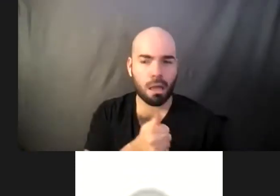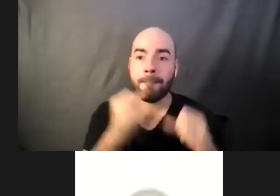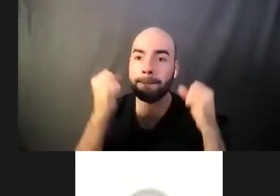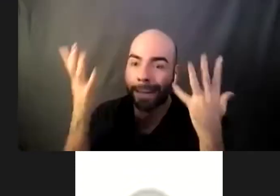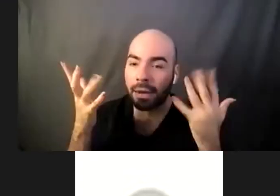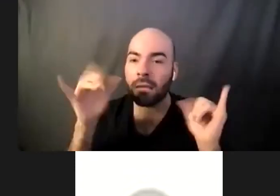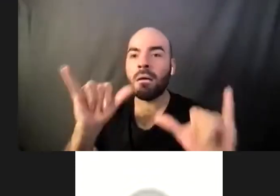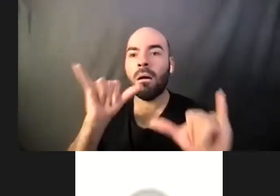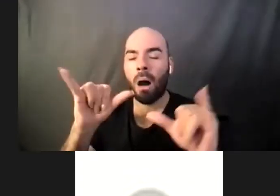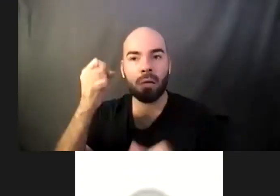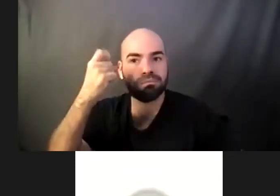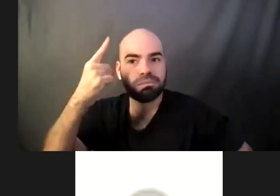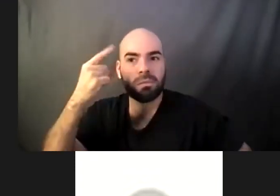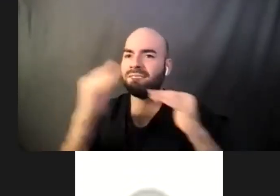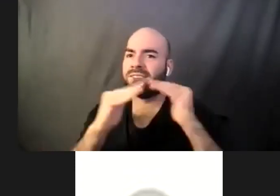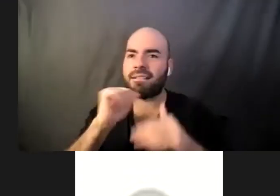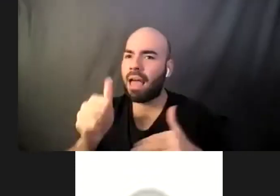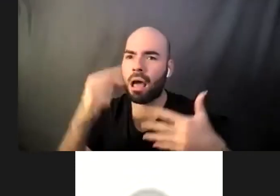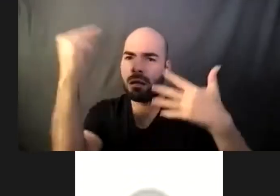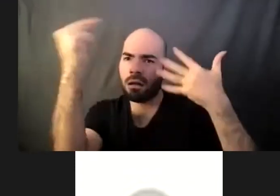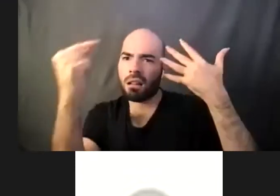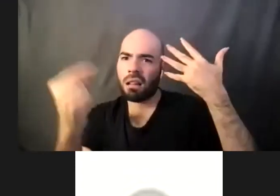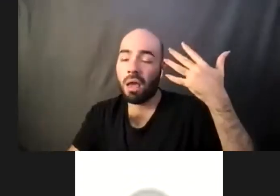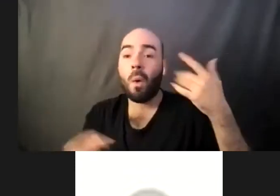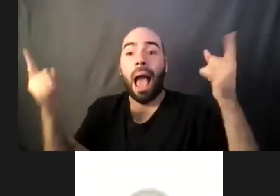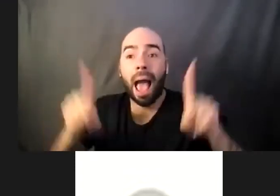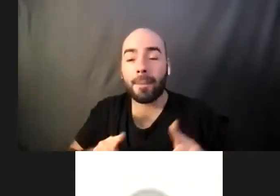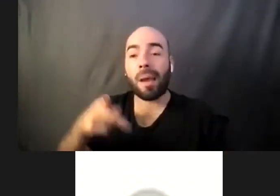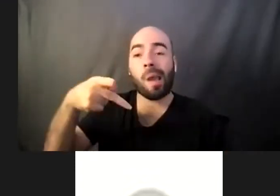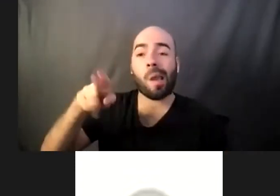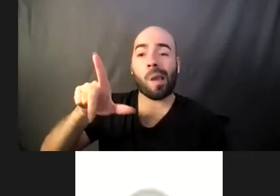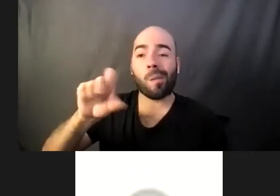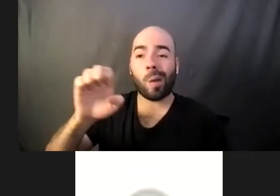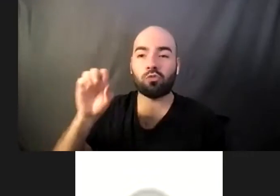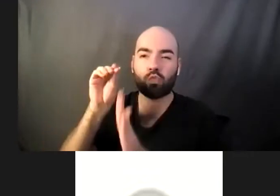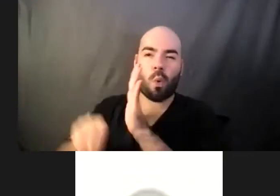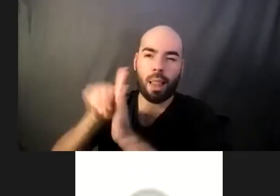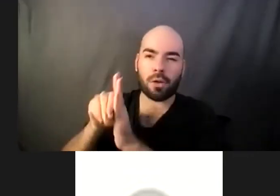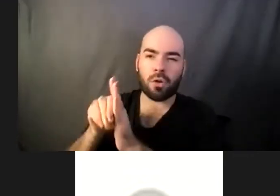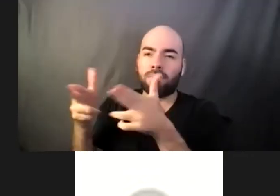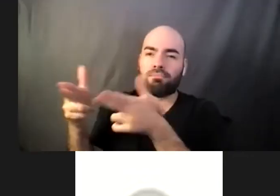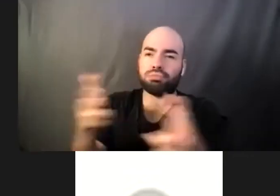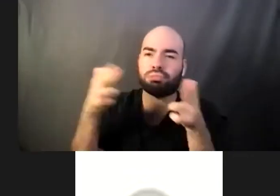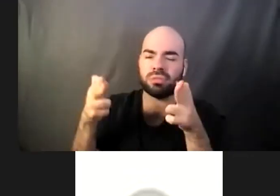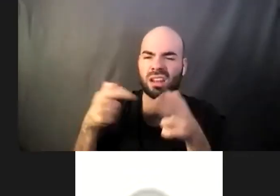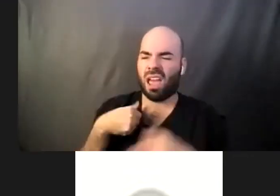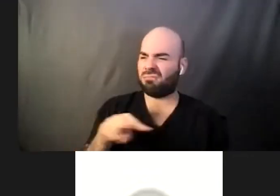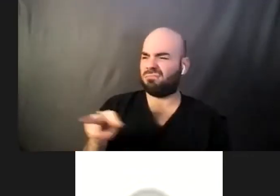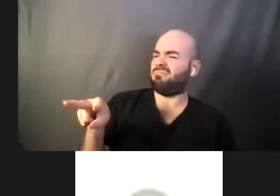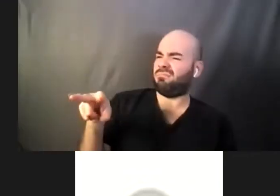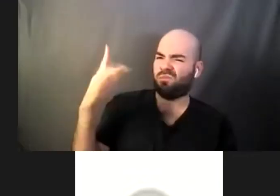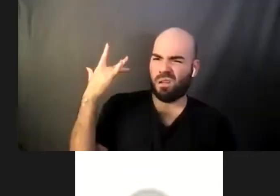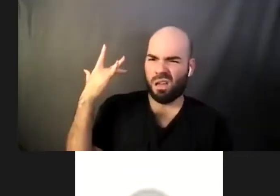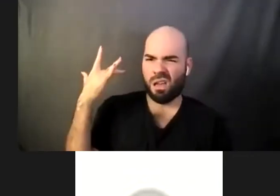me after the Pulse shooting. I realized like, you know, why do they plaster certain things in the media about